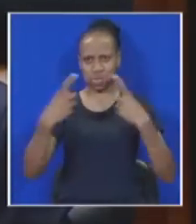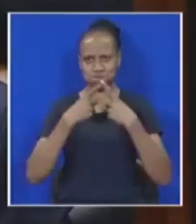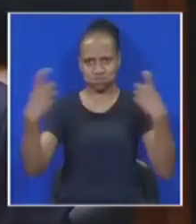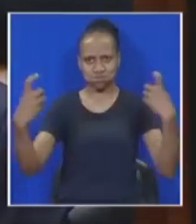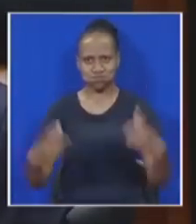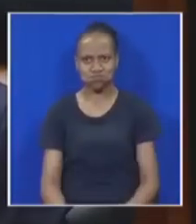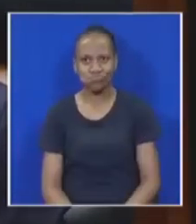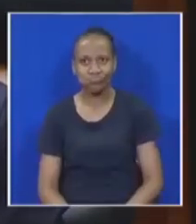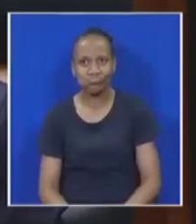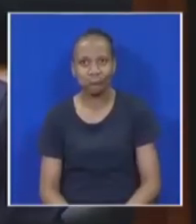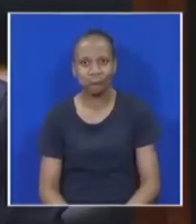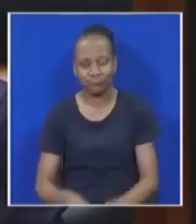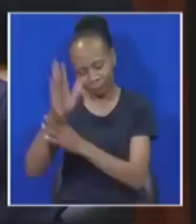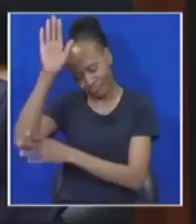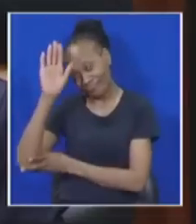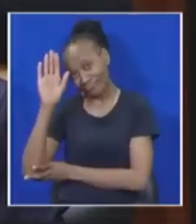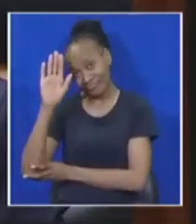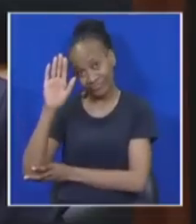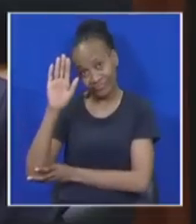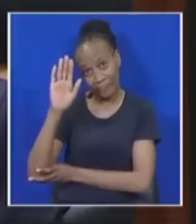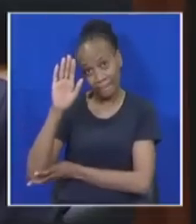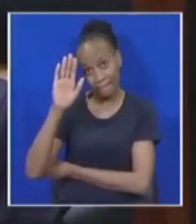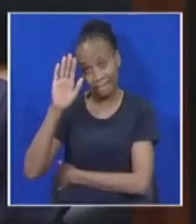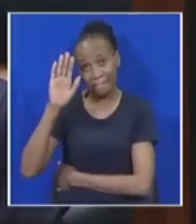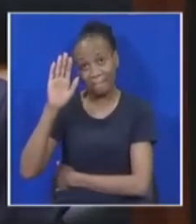Honorable. Deputy Speaker. Honorable